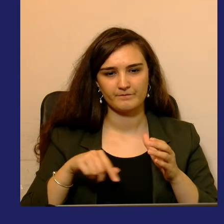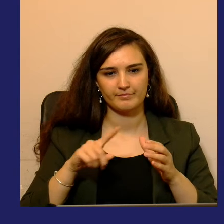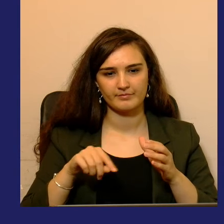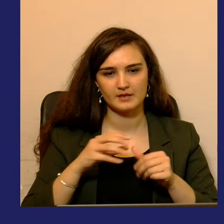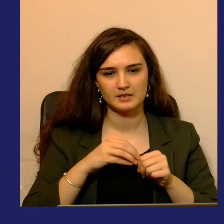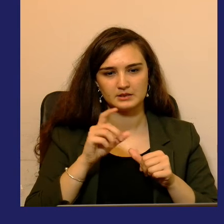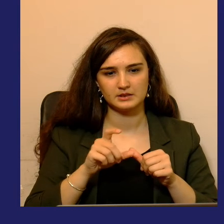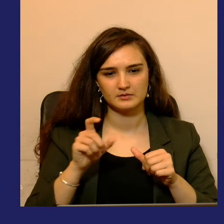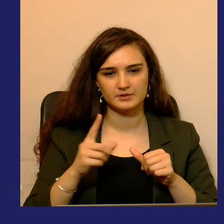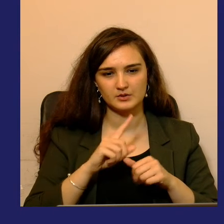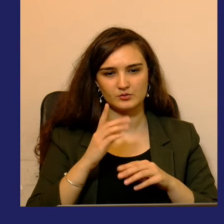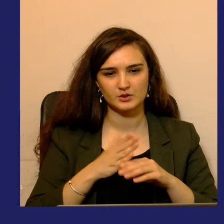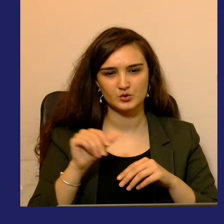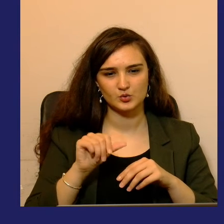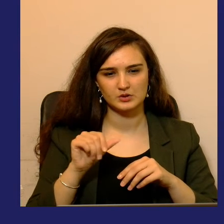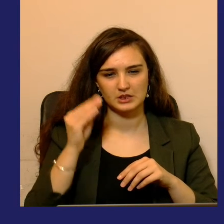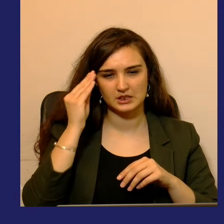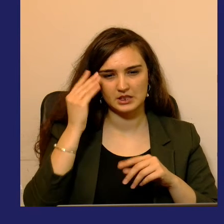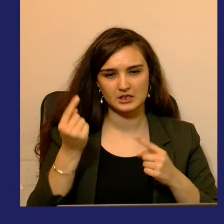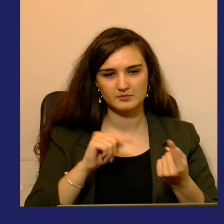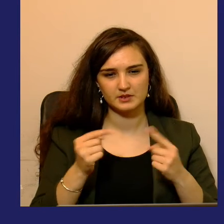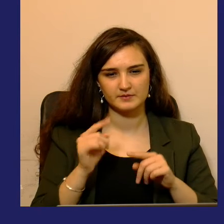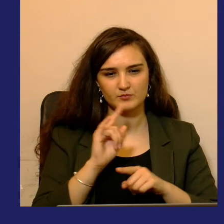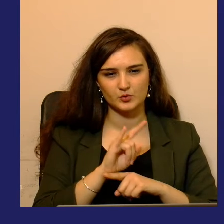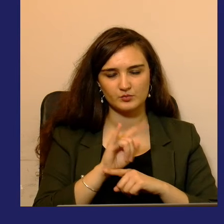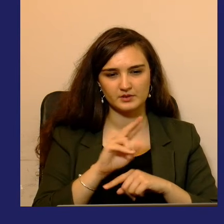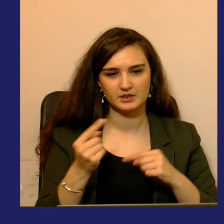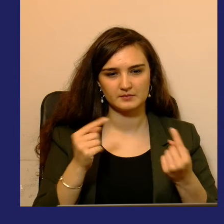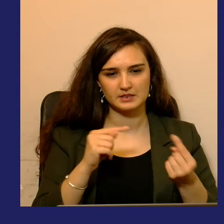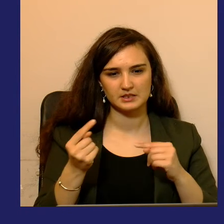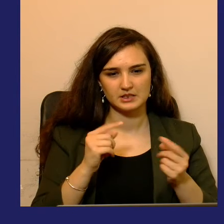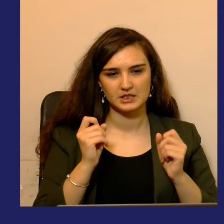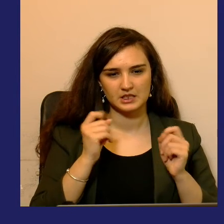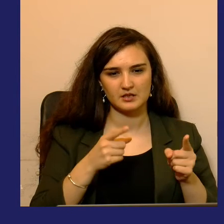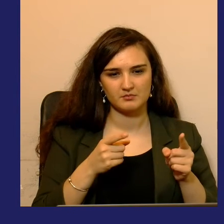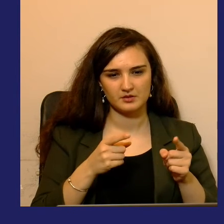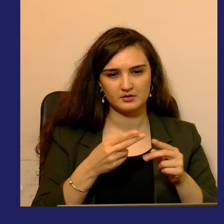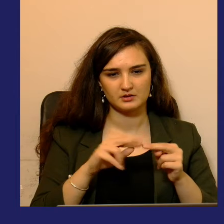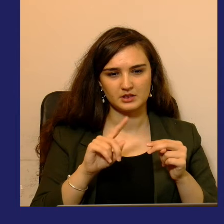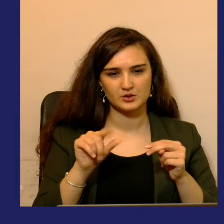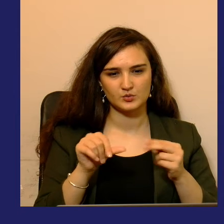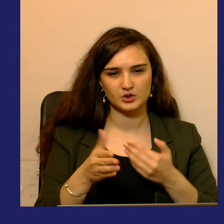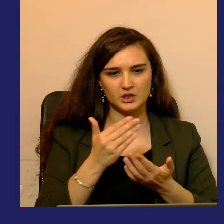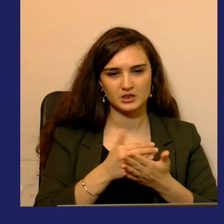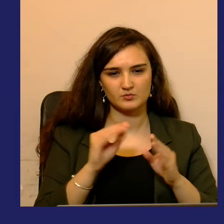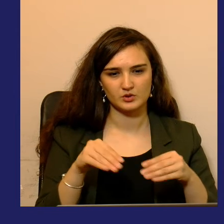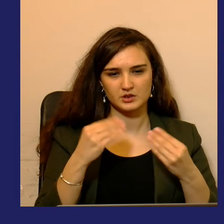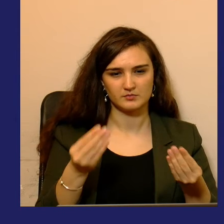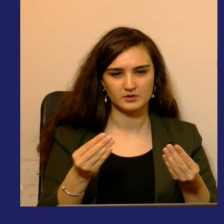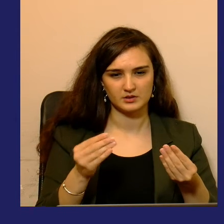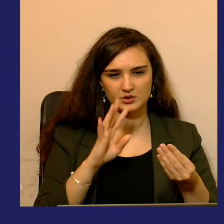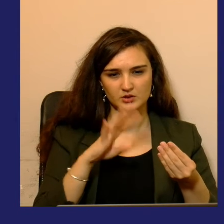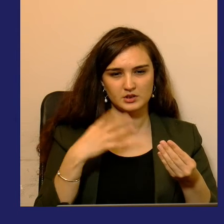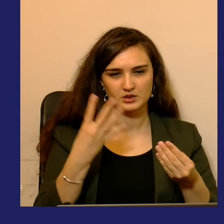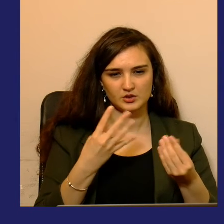bad idea for 20 years from now. The problem is nobody thinks 20 years from now. They think about the election that they need to